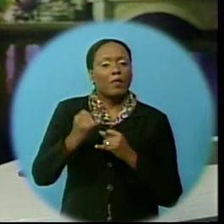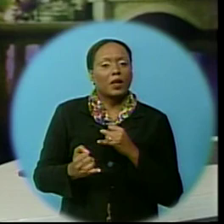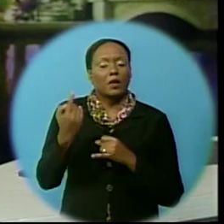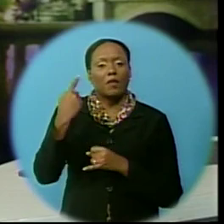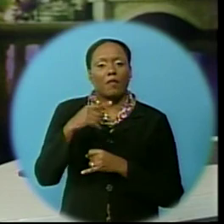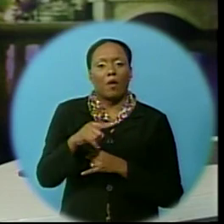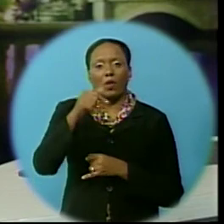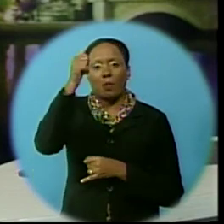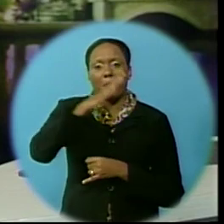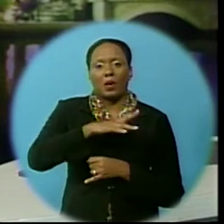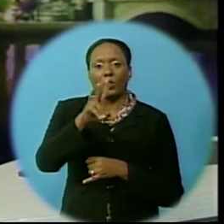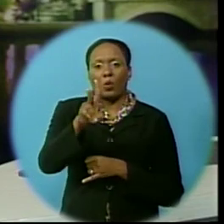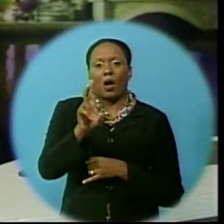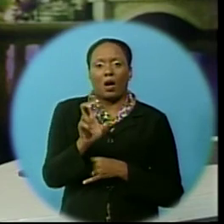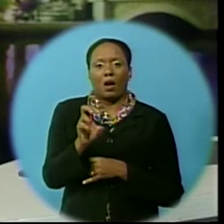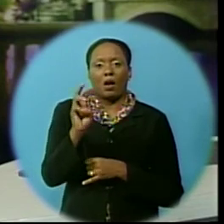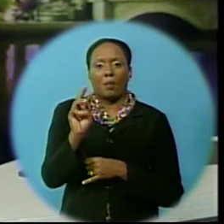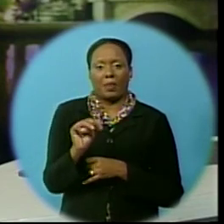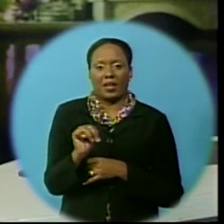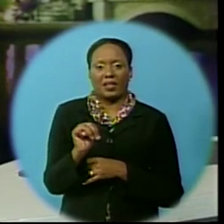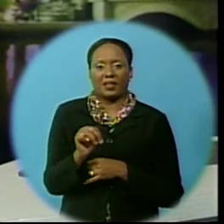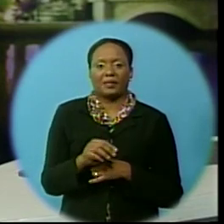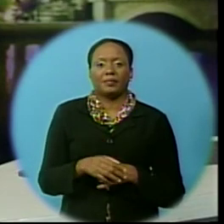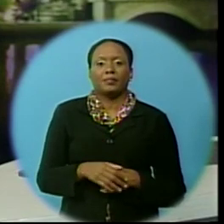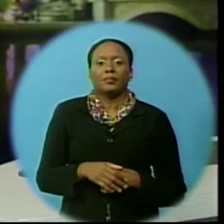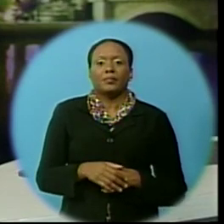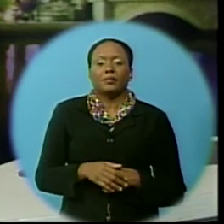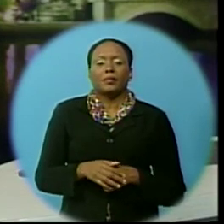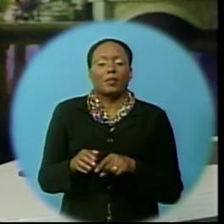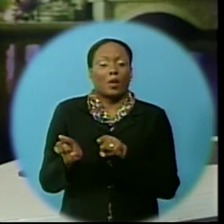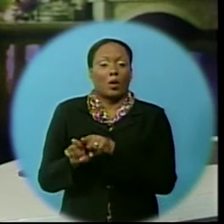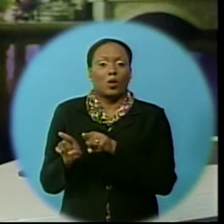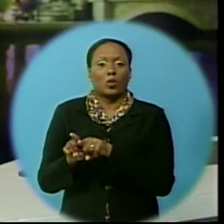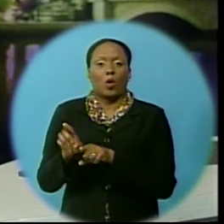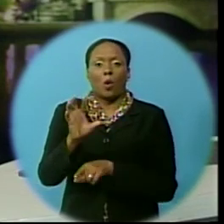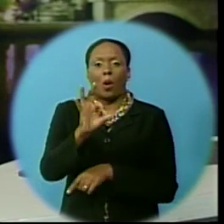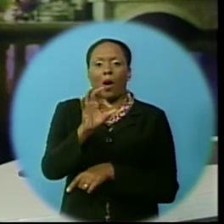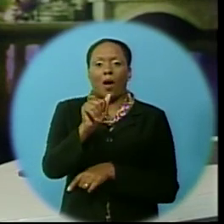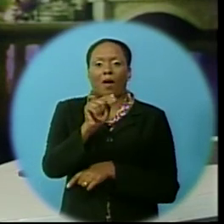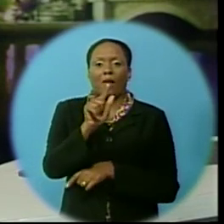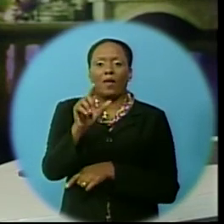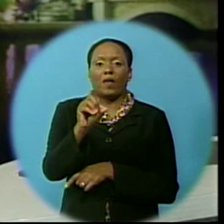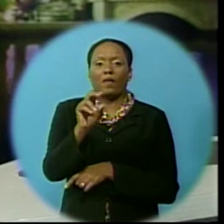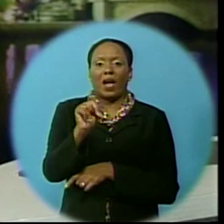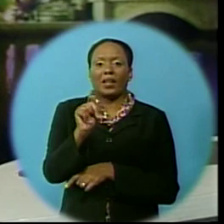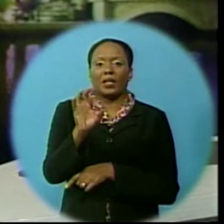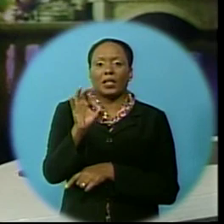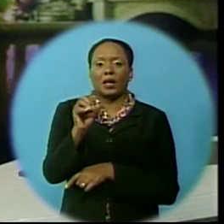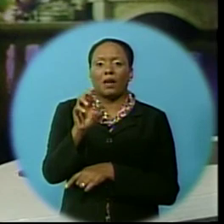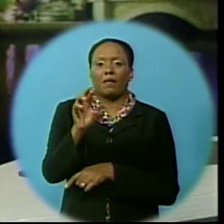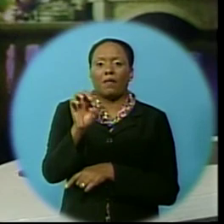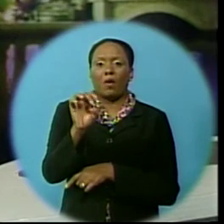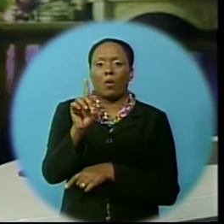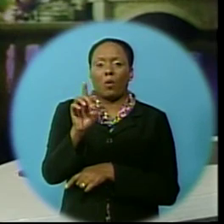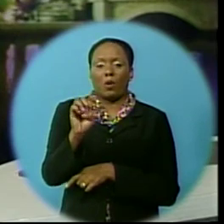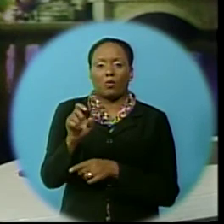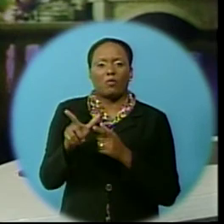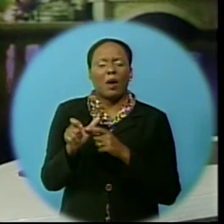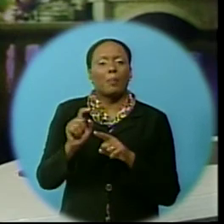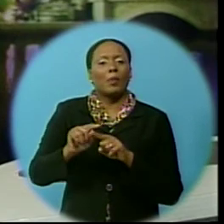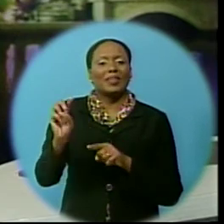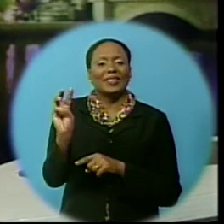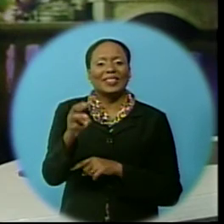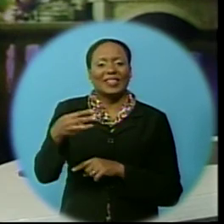1 in 21.16 to qualify for the final. His teammate Fallon Ford was 6th in the second semi-final